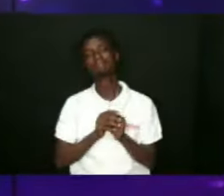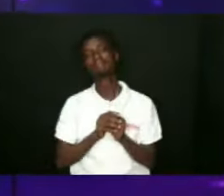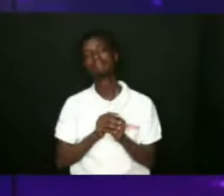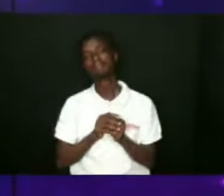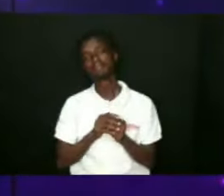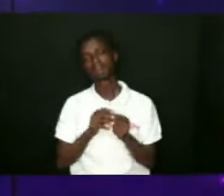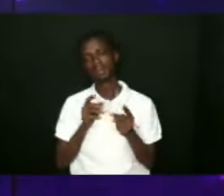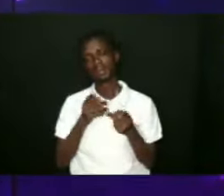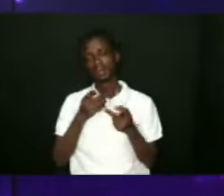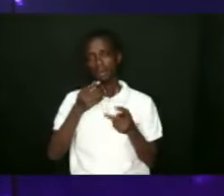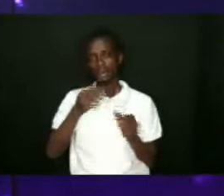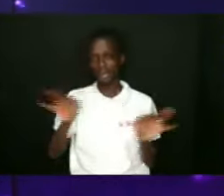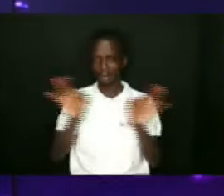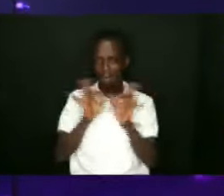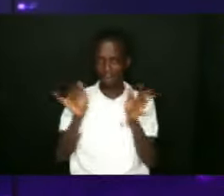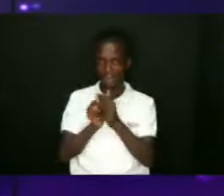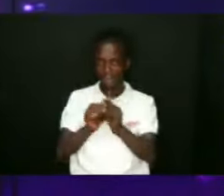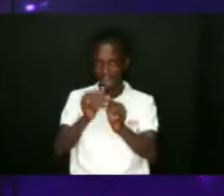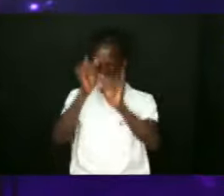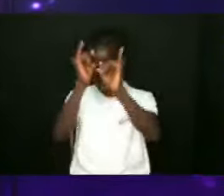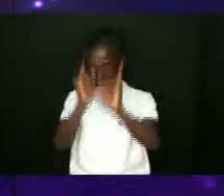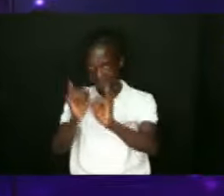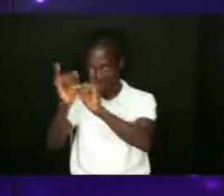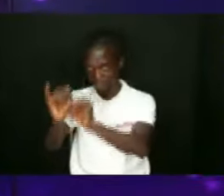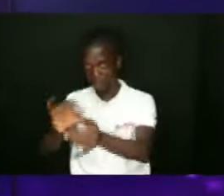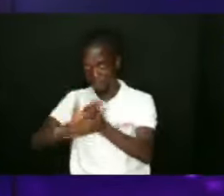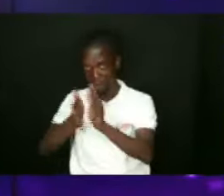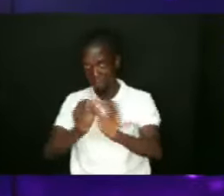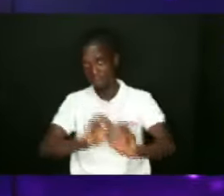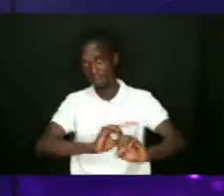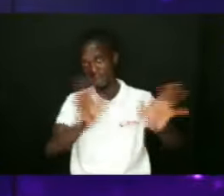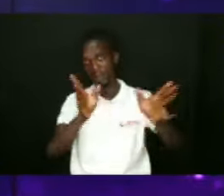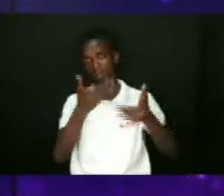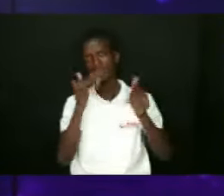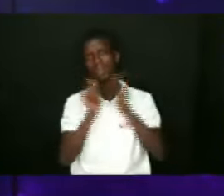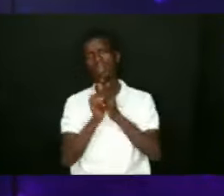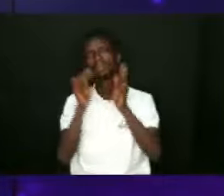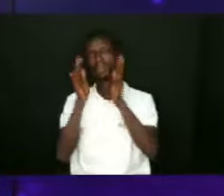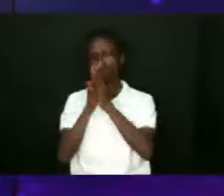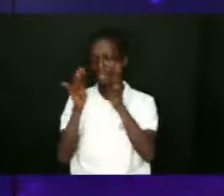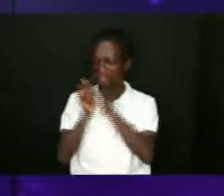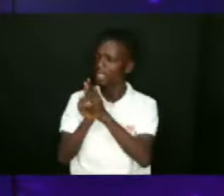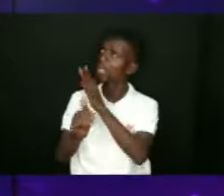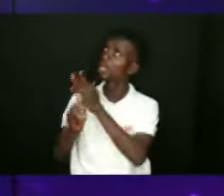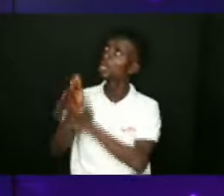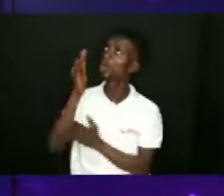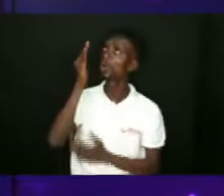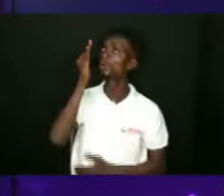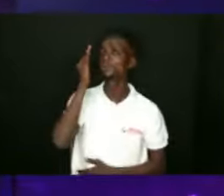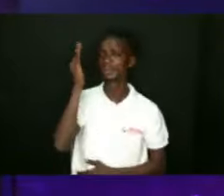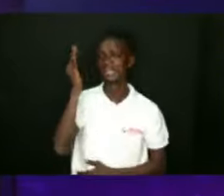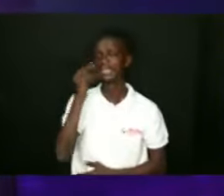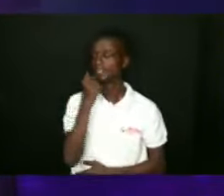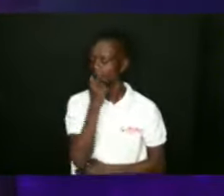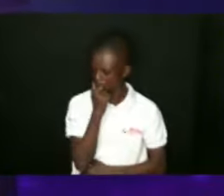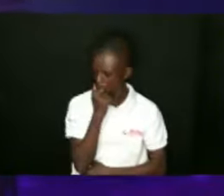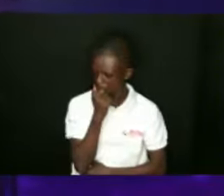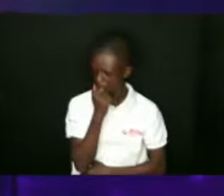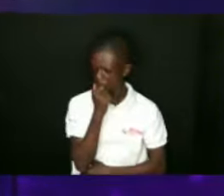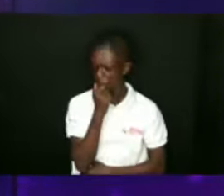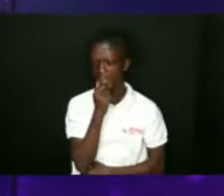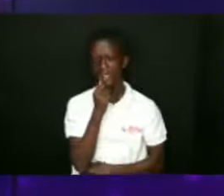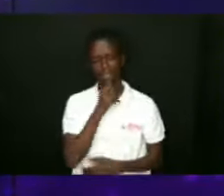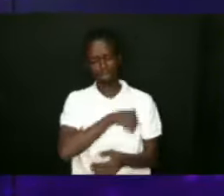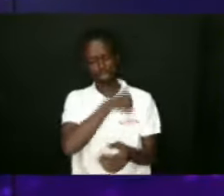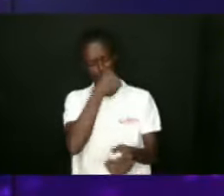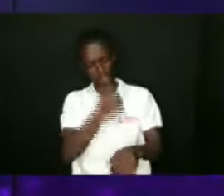We need to blossom. I want you to pray that, oh Lord, let the authority I